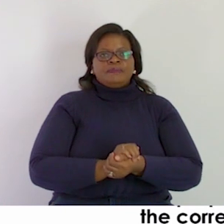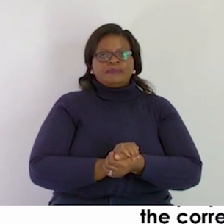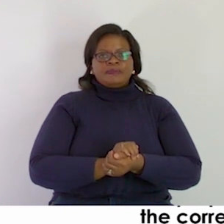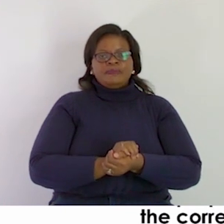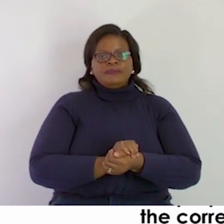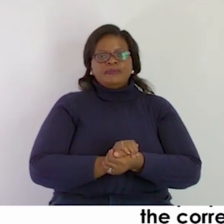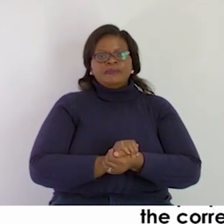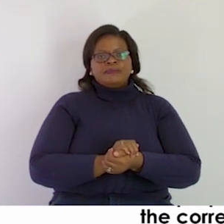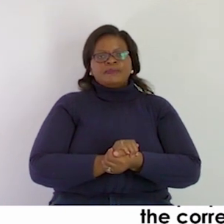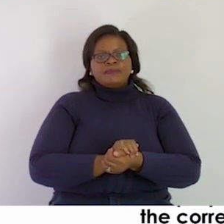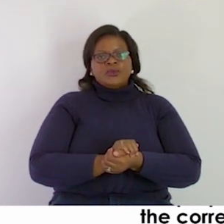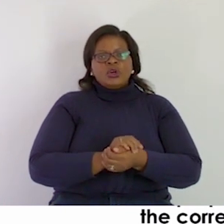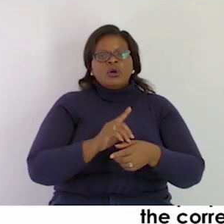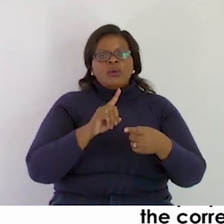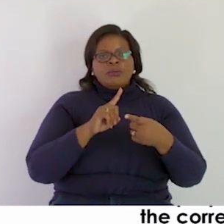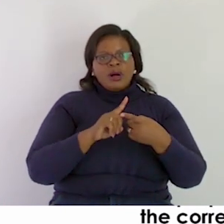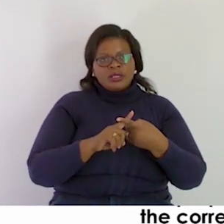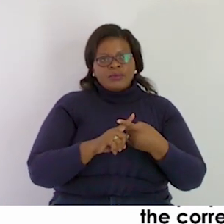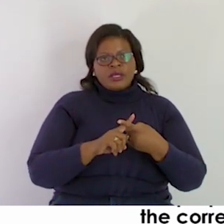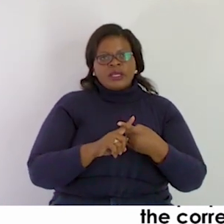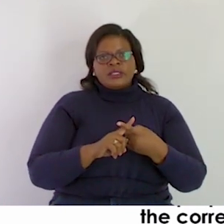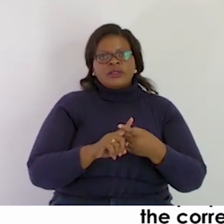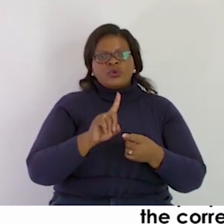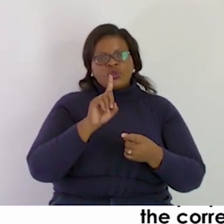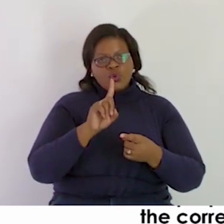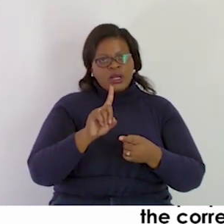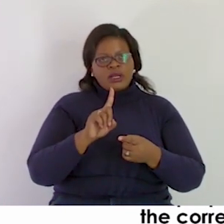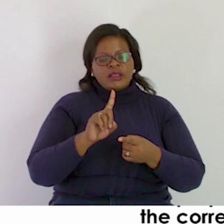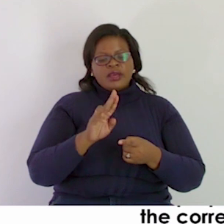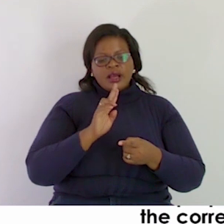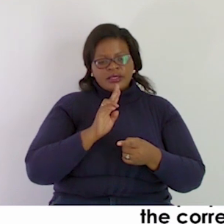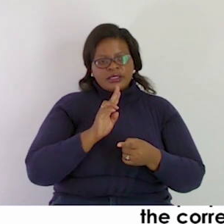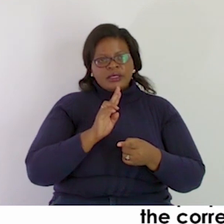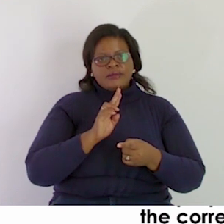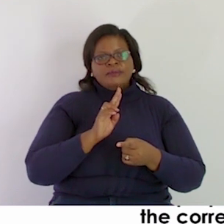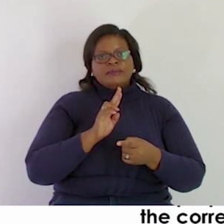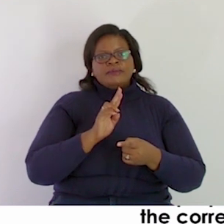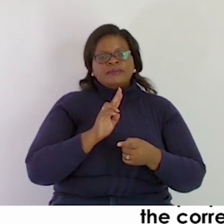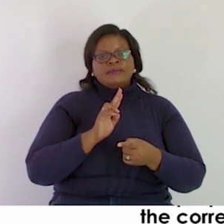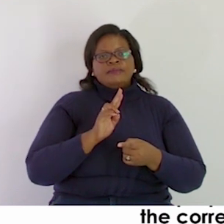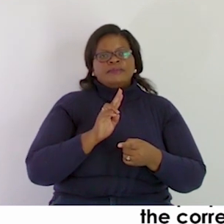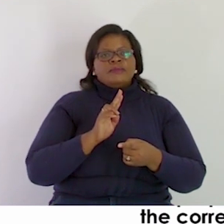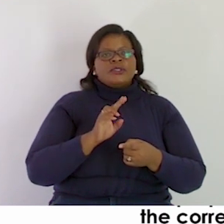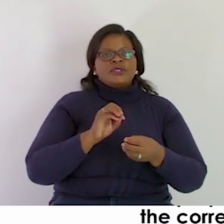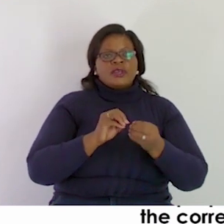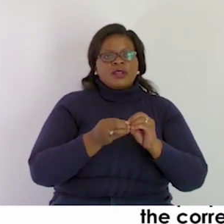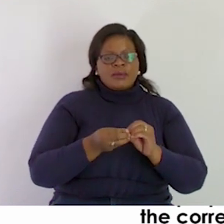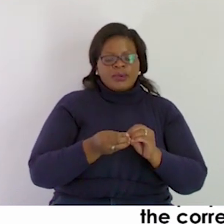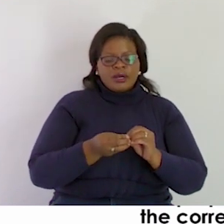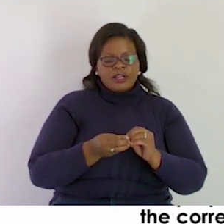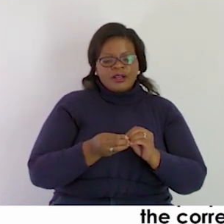For multiplication, it's 1. Now, I need to go to the chalkboard to